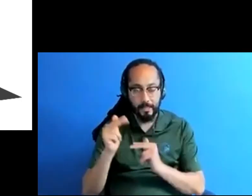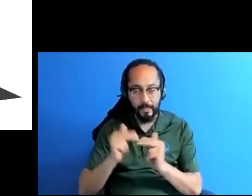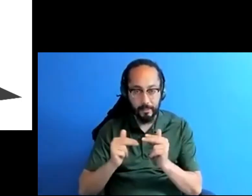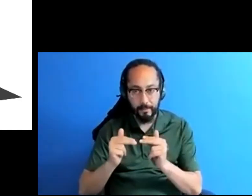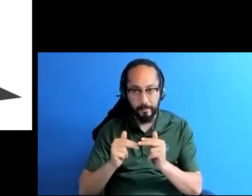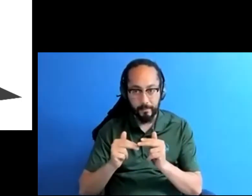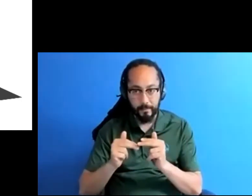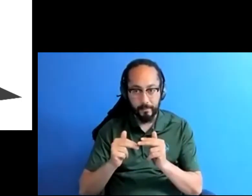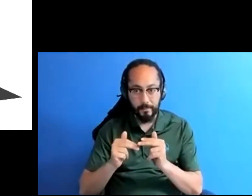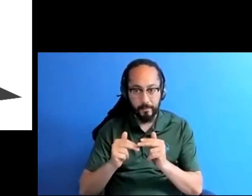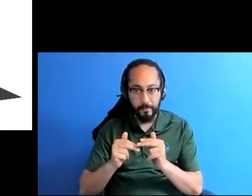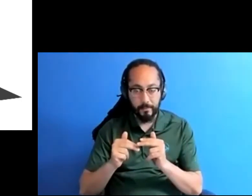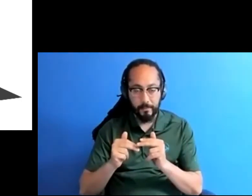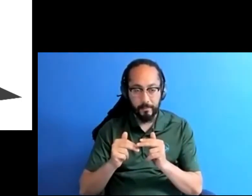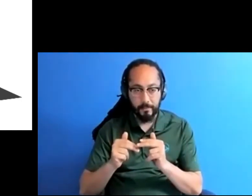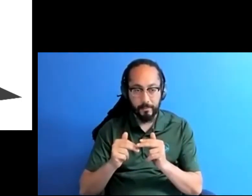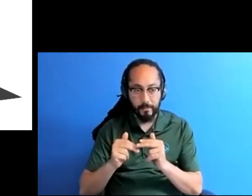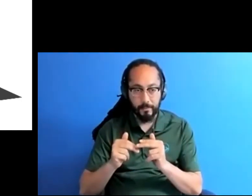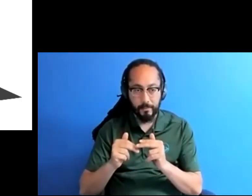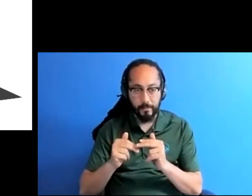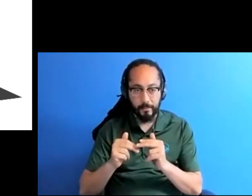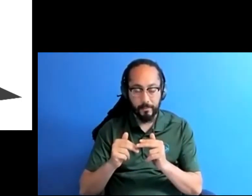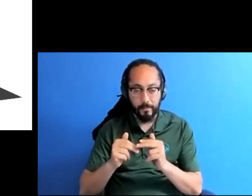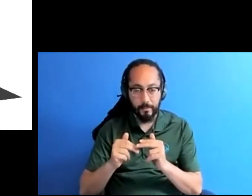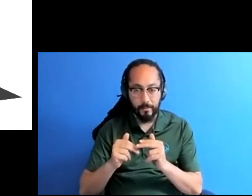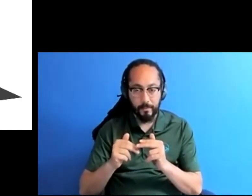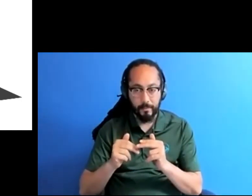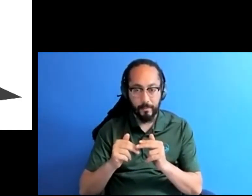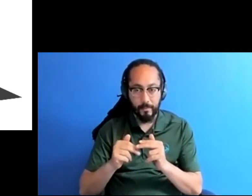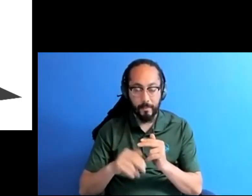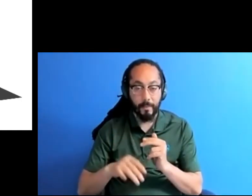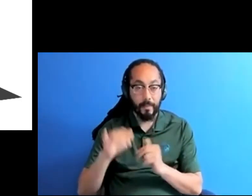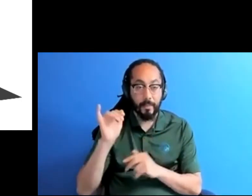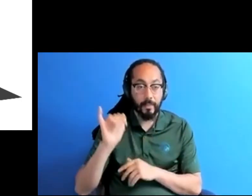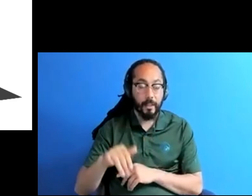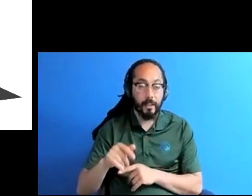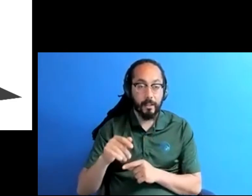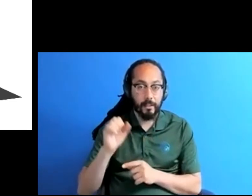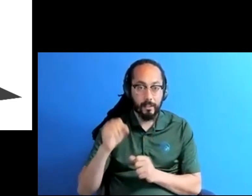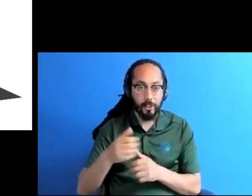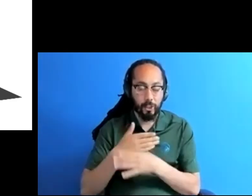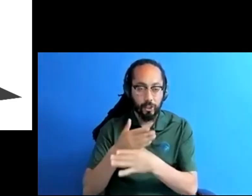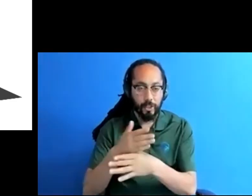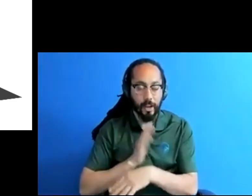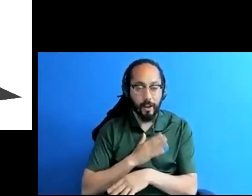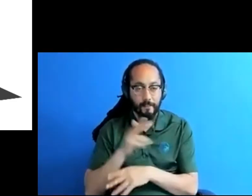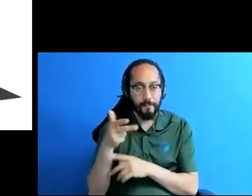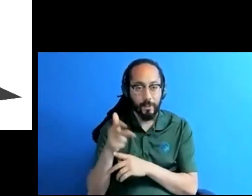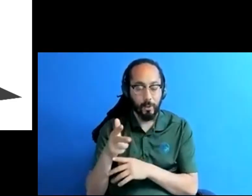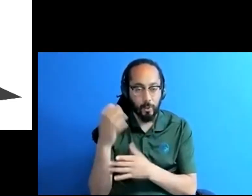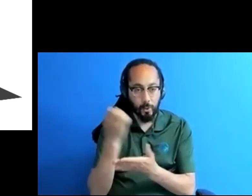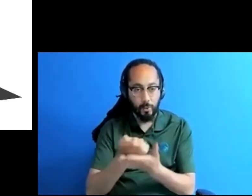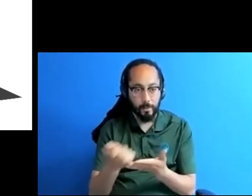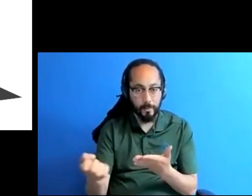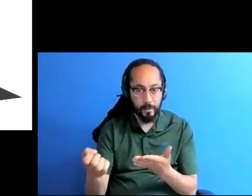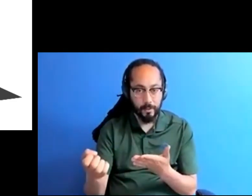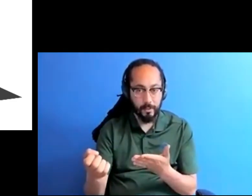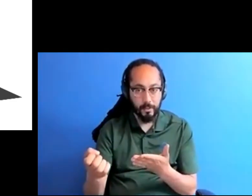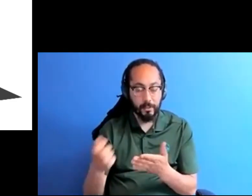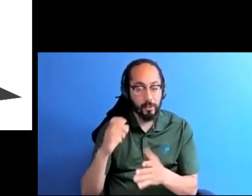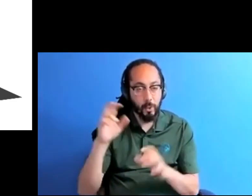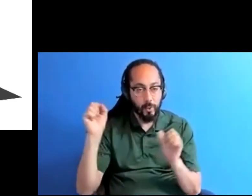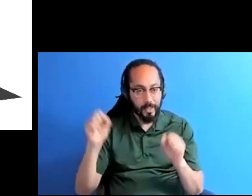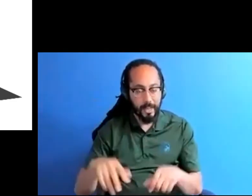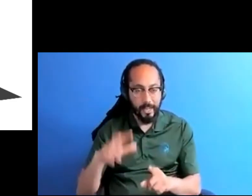What component of that could then allow us to share out the video equipment so that people can actually capture in 4K high